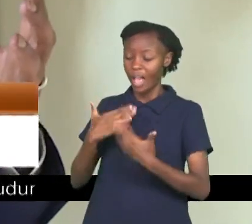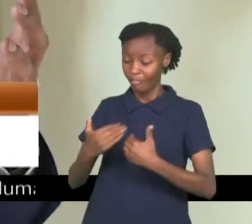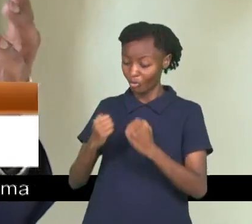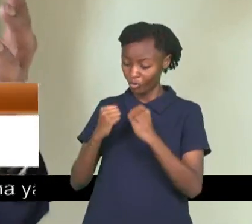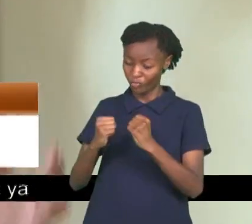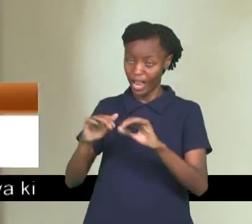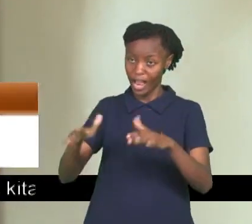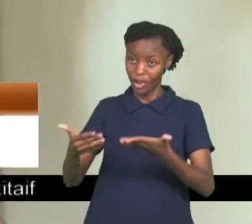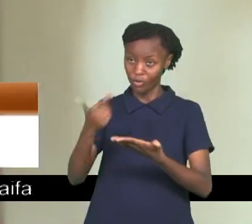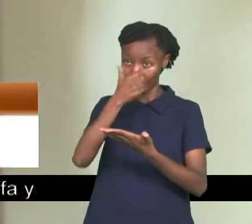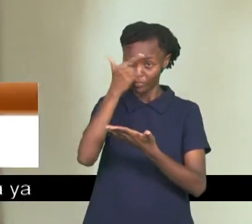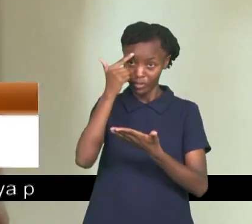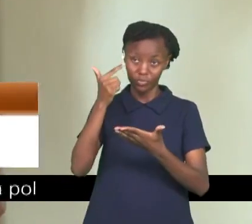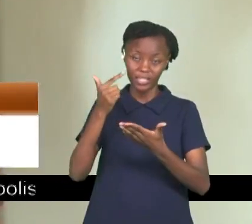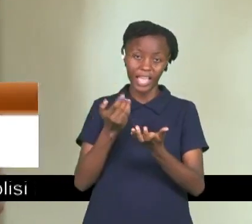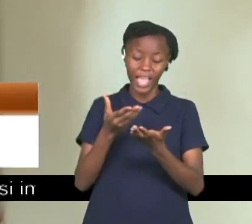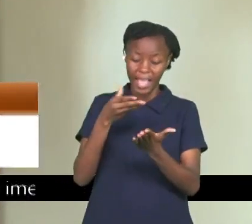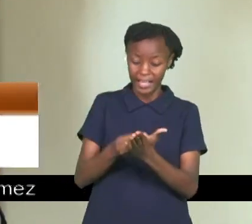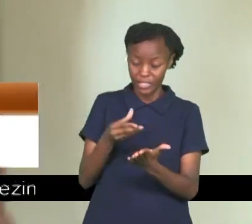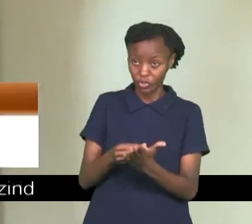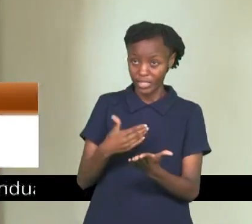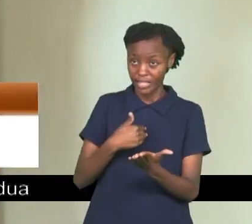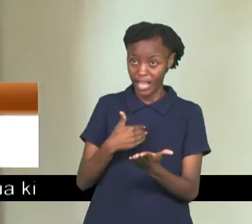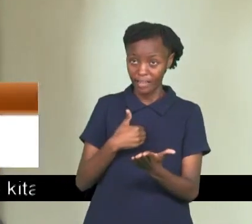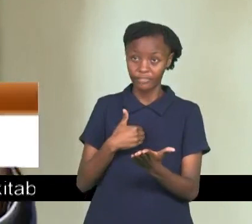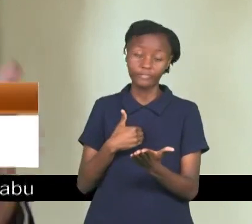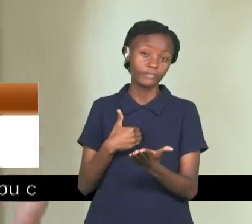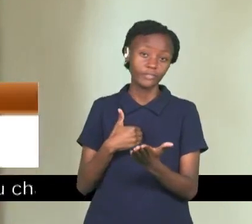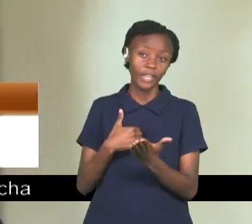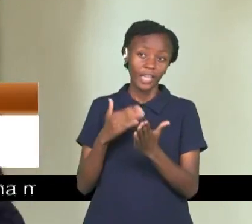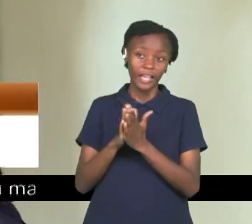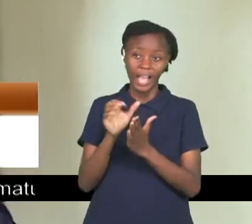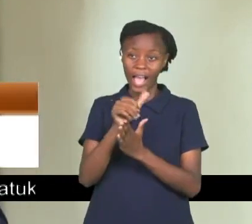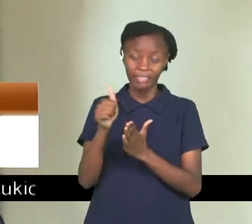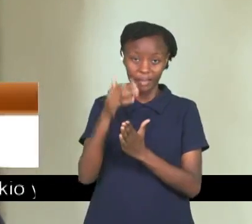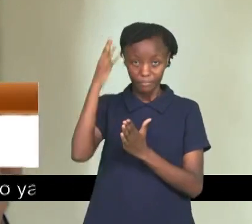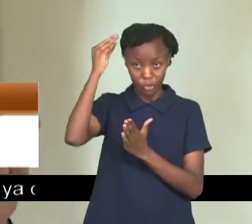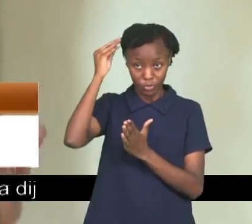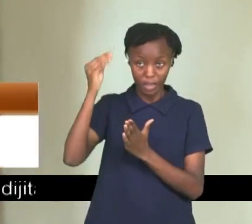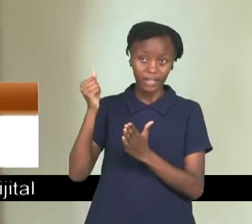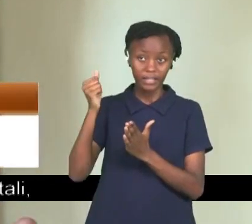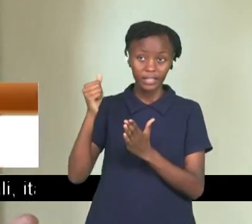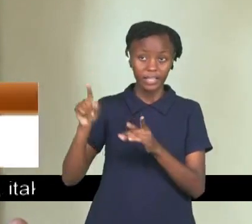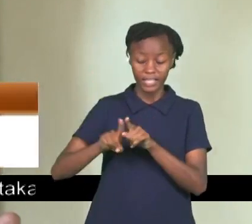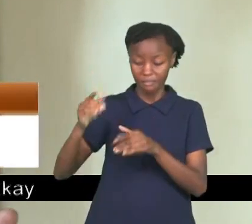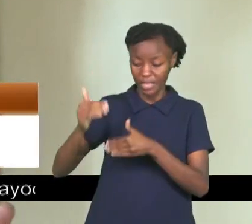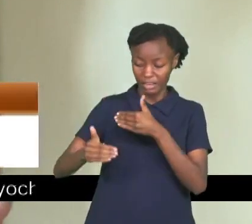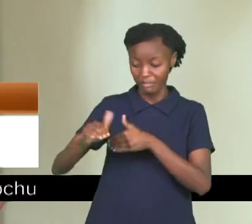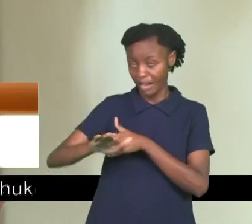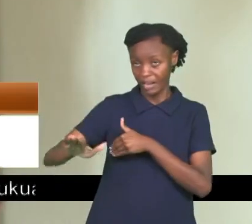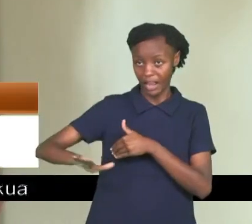of economic resources and potential in Somaliland and its neighboring region,